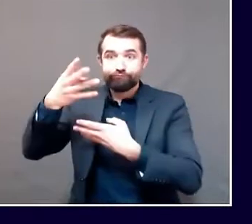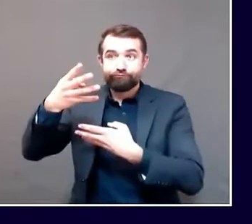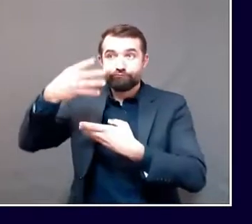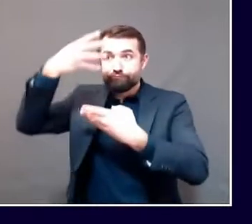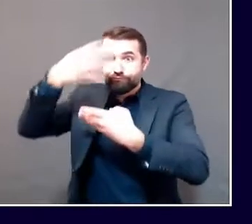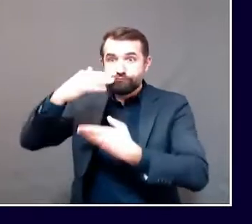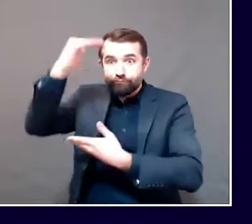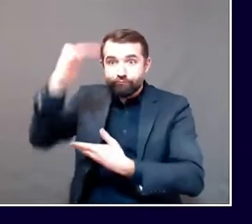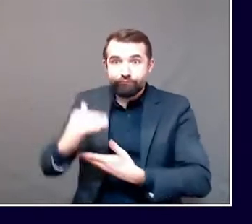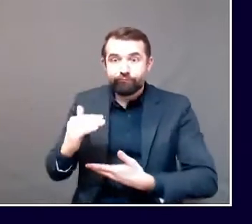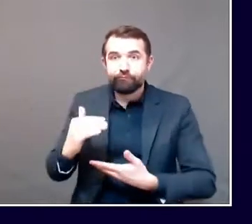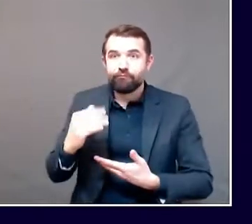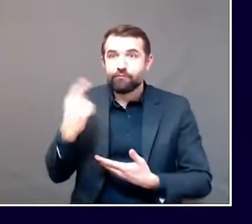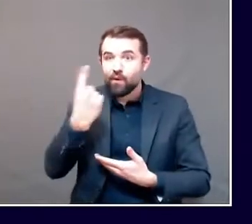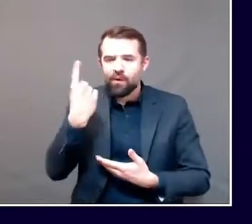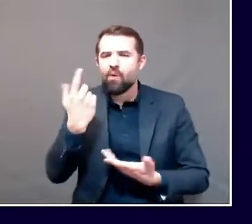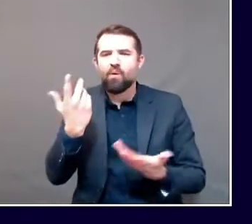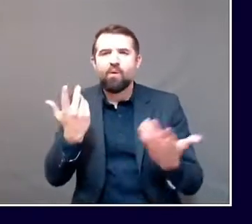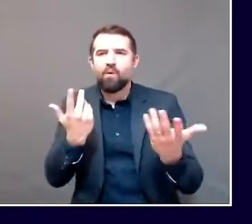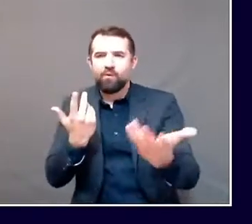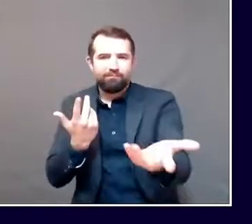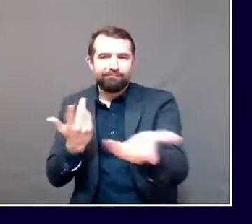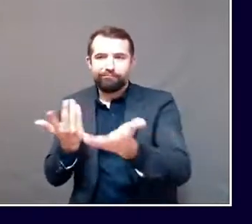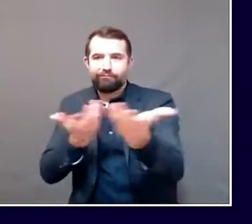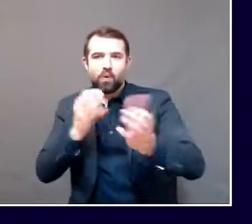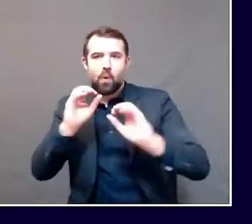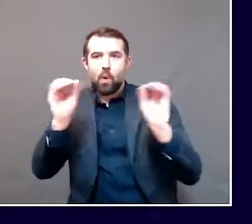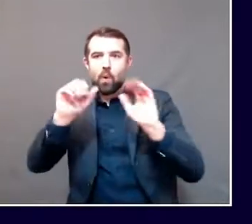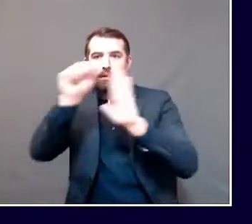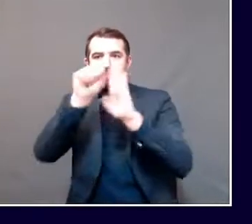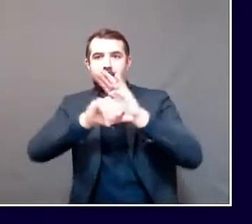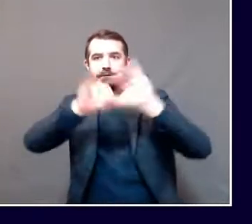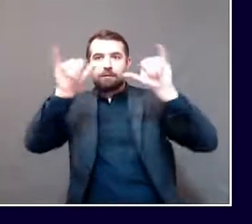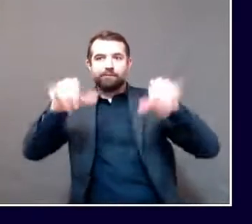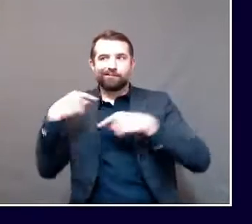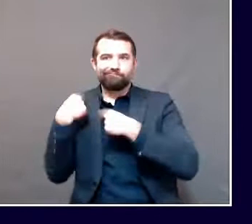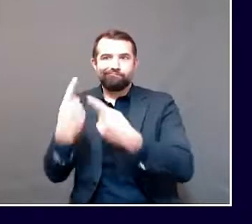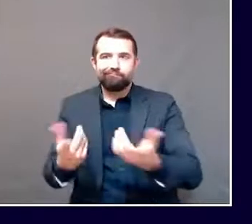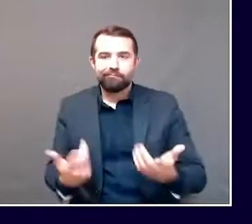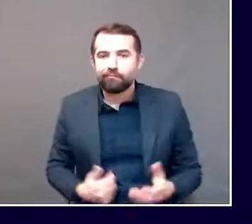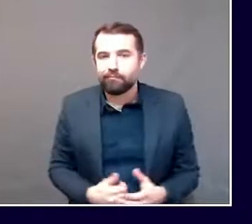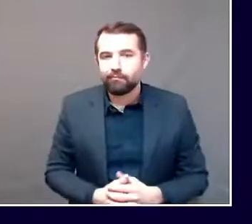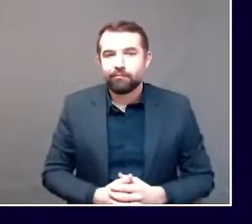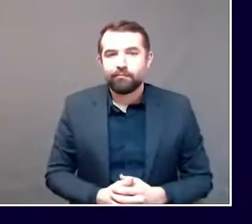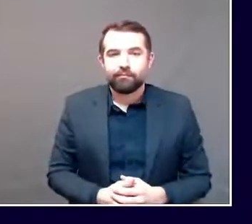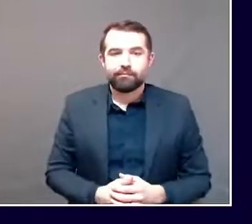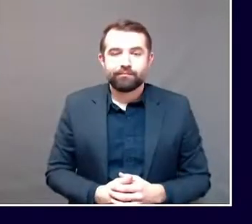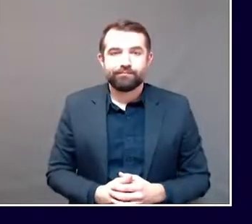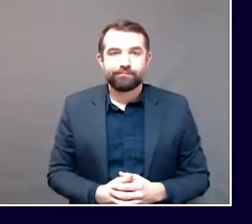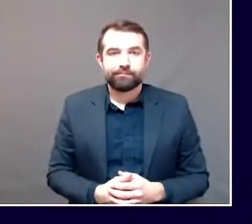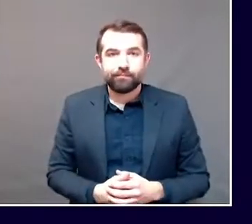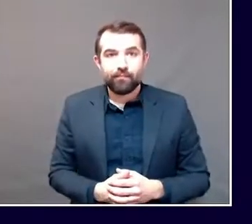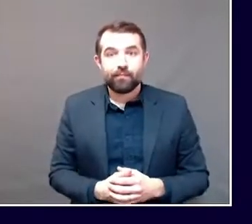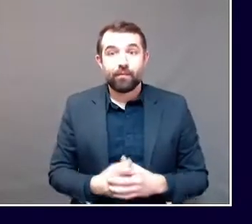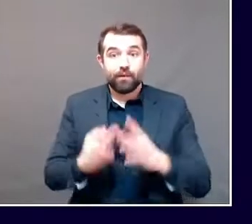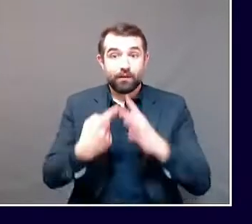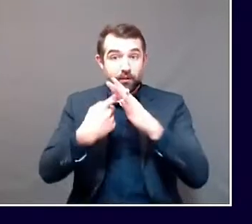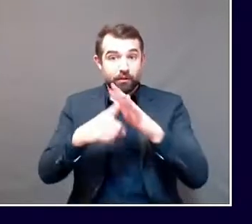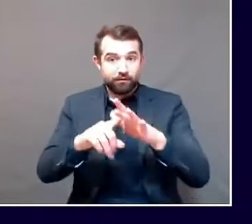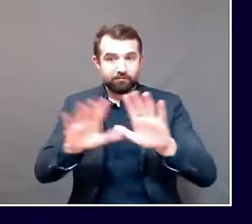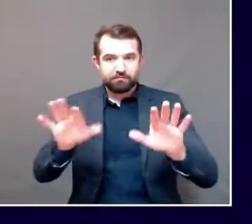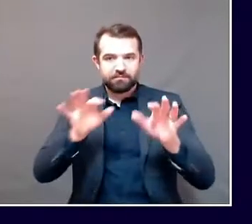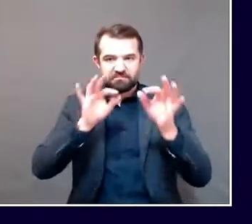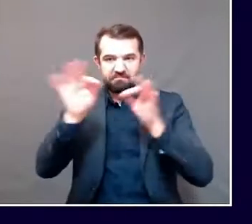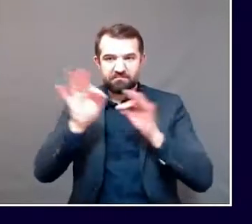necessarily a centralized state system. So Patty, let me start by saying it is going to take time. Right